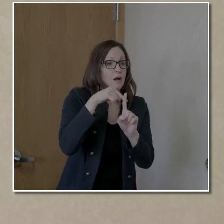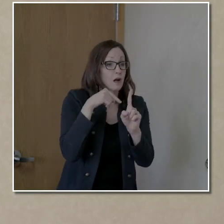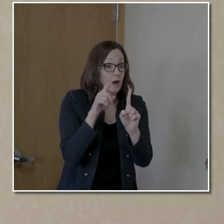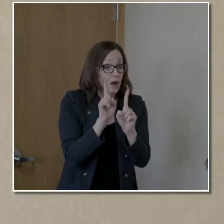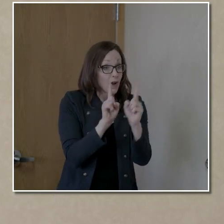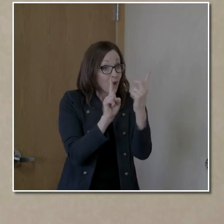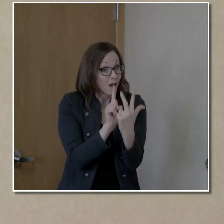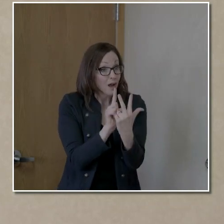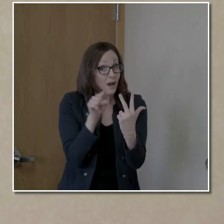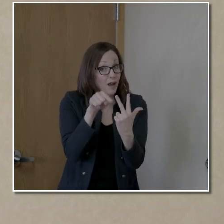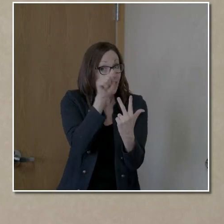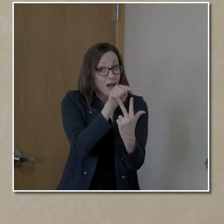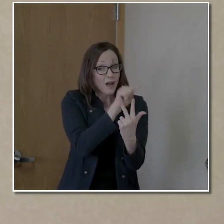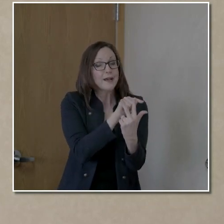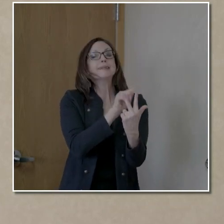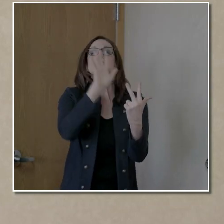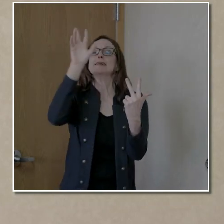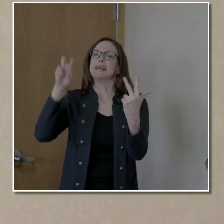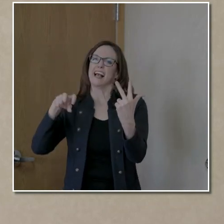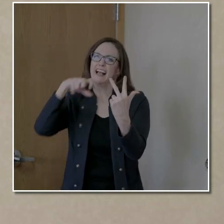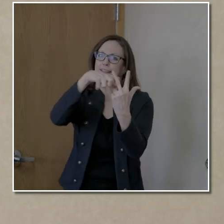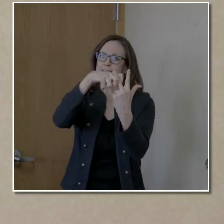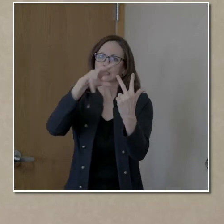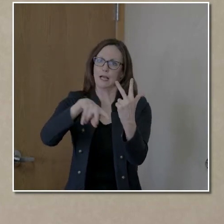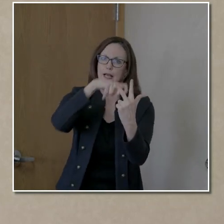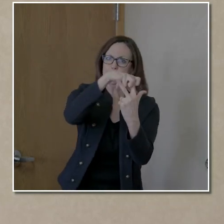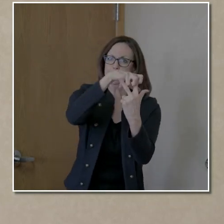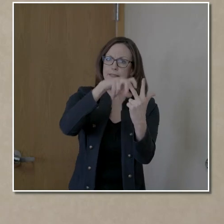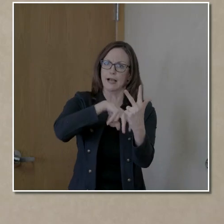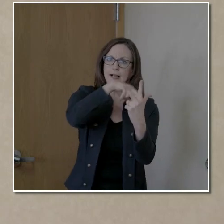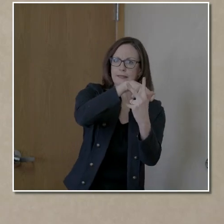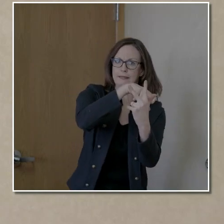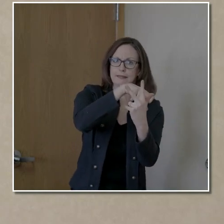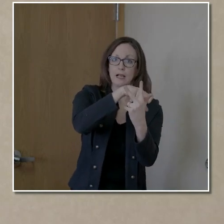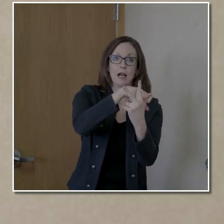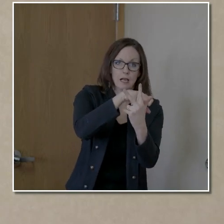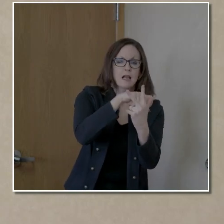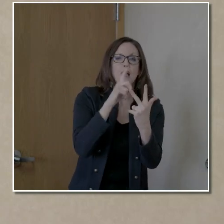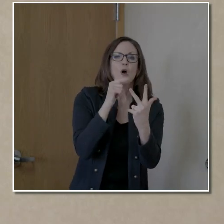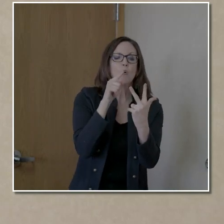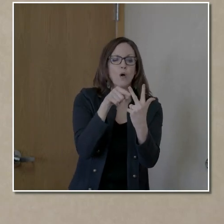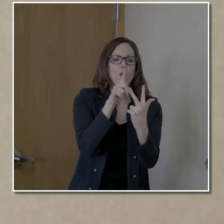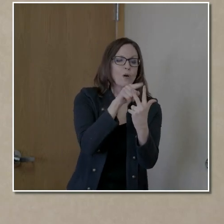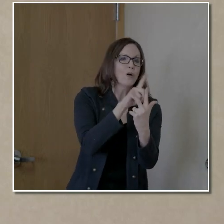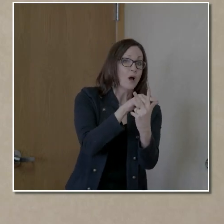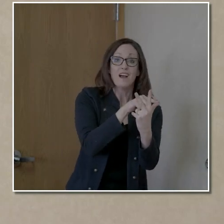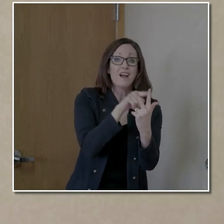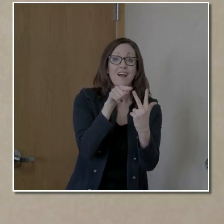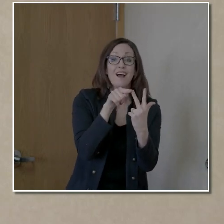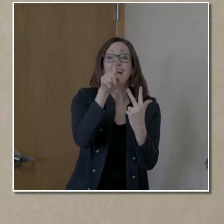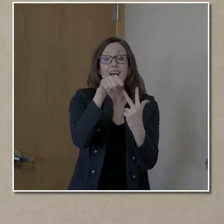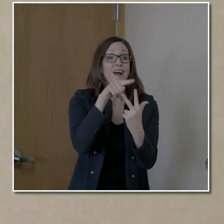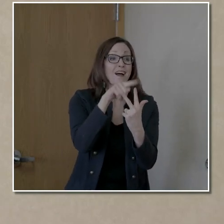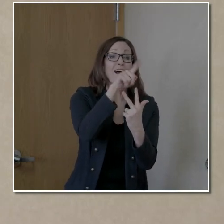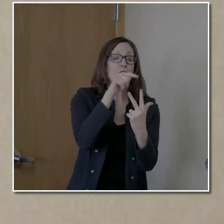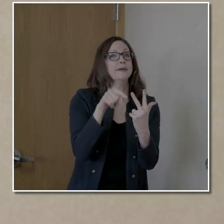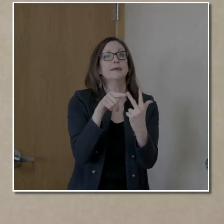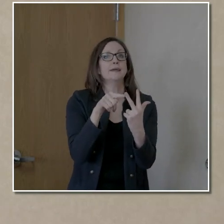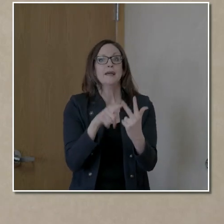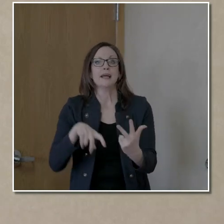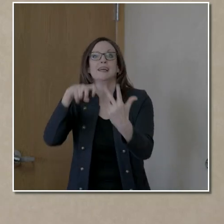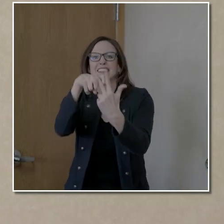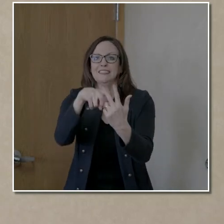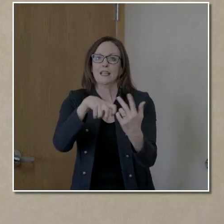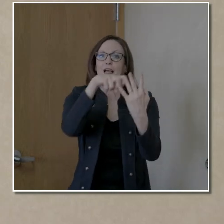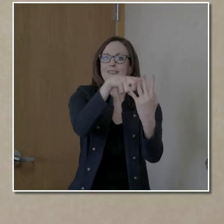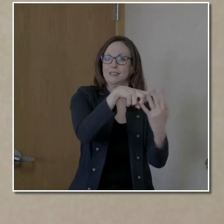also voted or worked as a poll worker. However, we are not able to say that their exposure was necessarily at